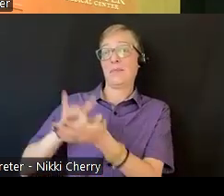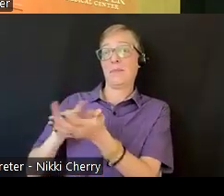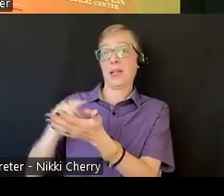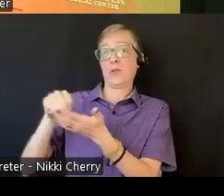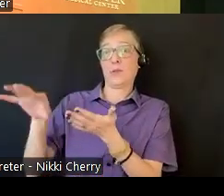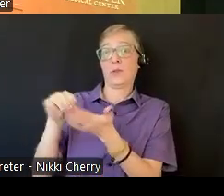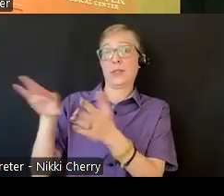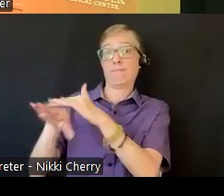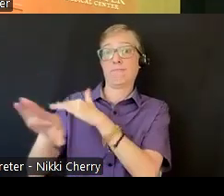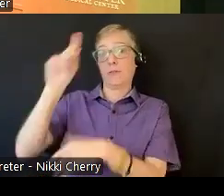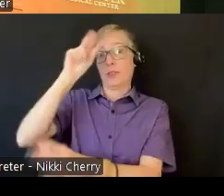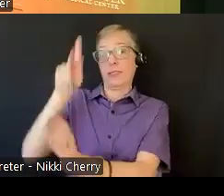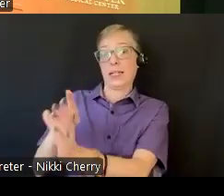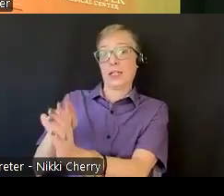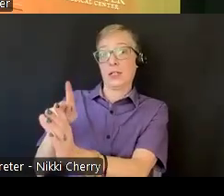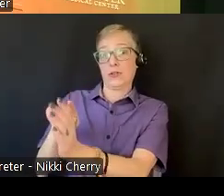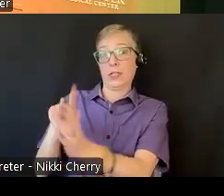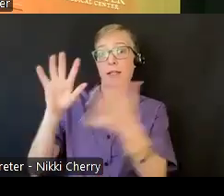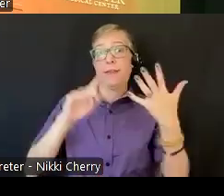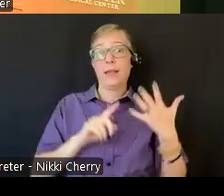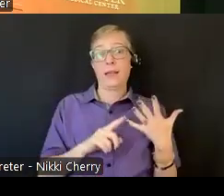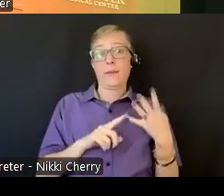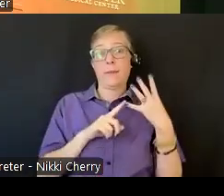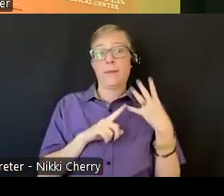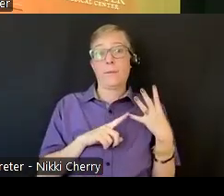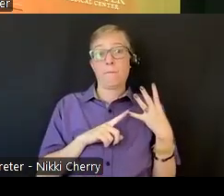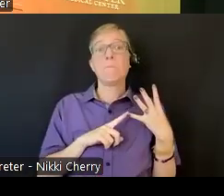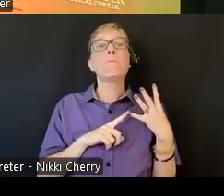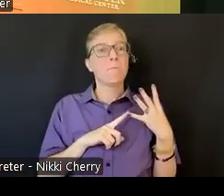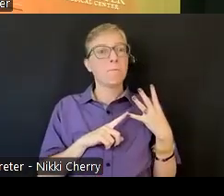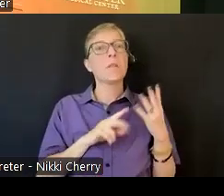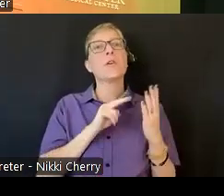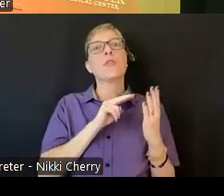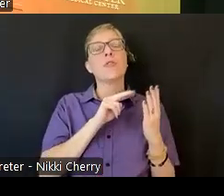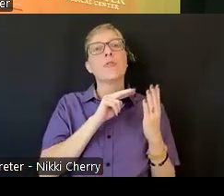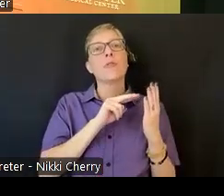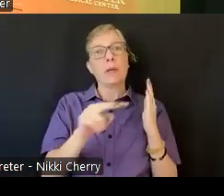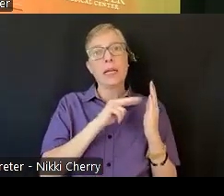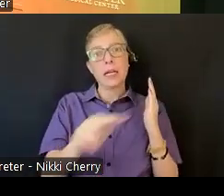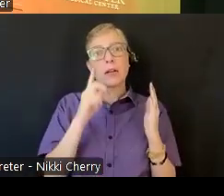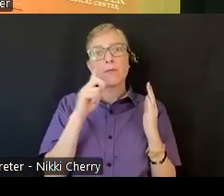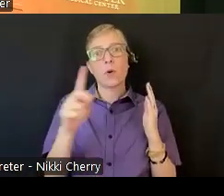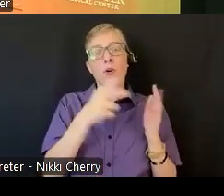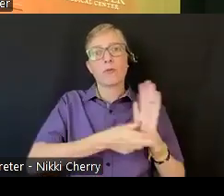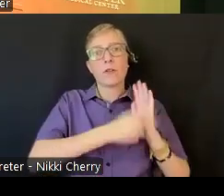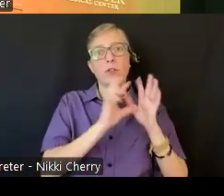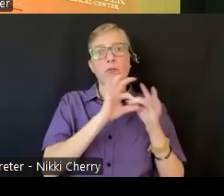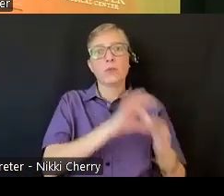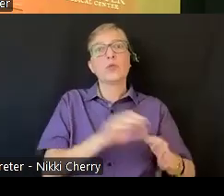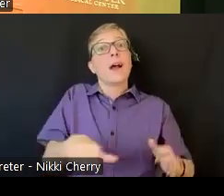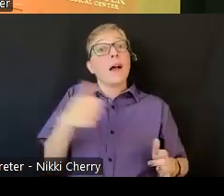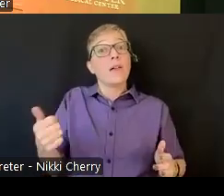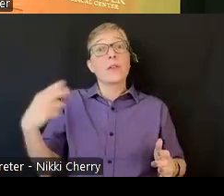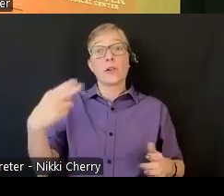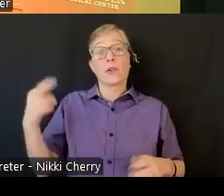psychiatry. And we are also waiting for the reviews related to other HRSA-funded grant. We already added